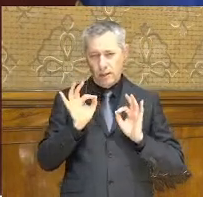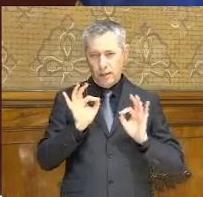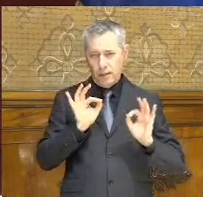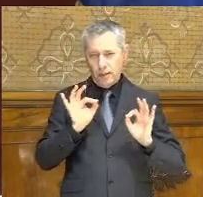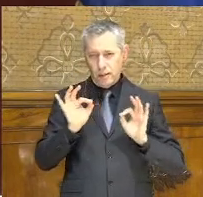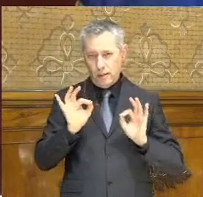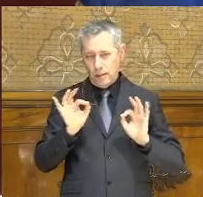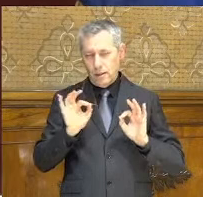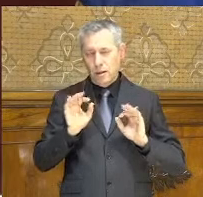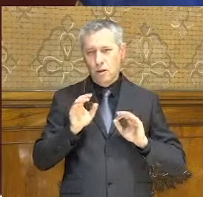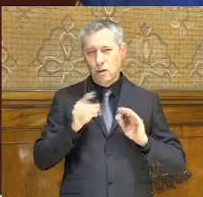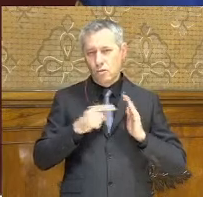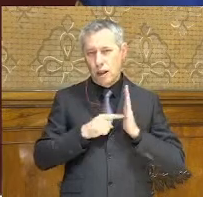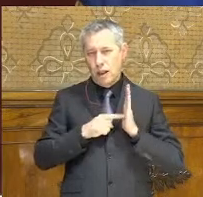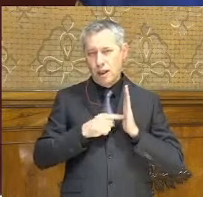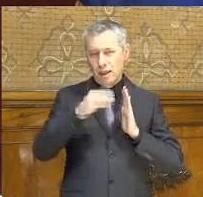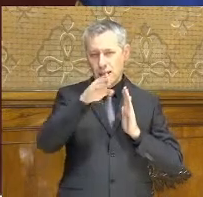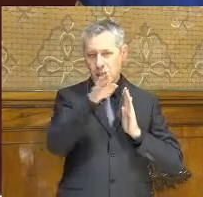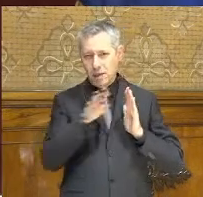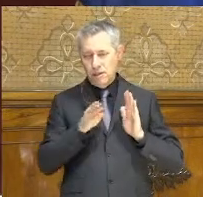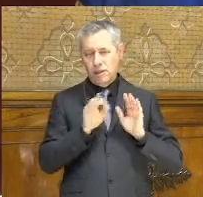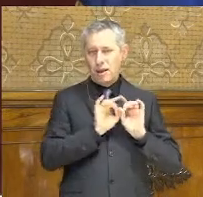freedom, and not simply